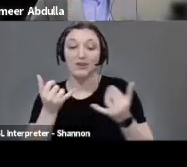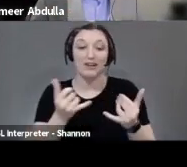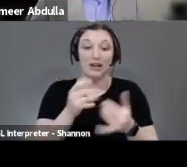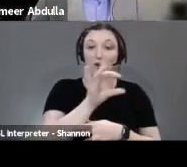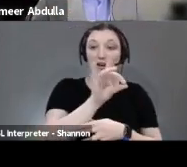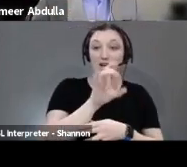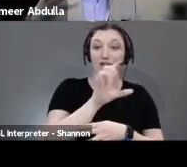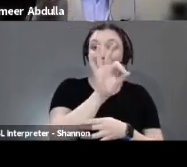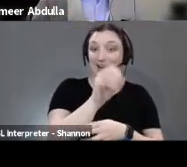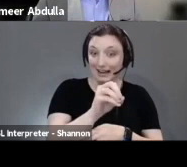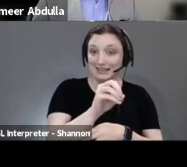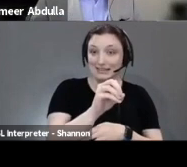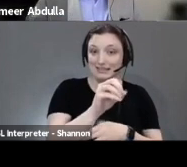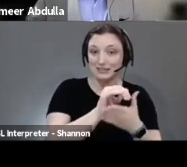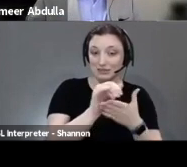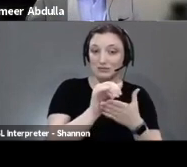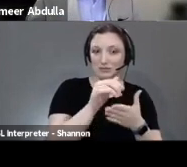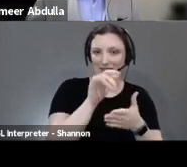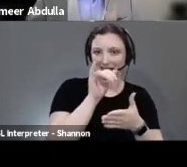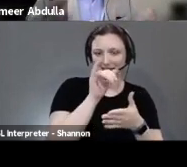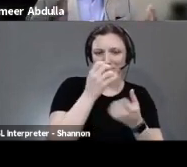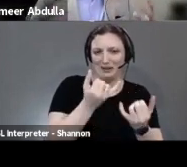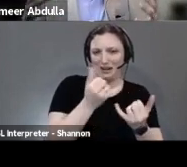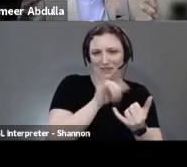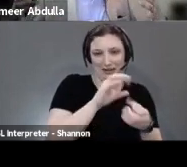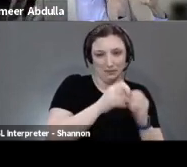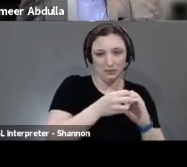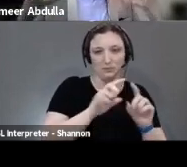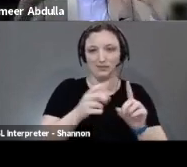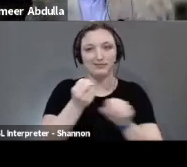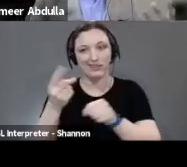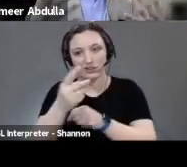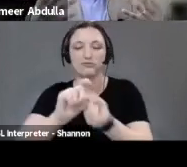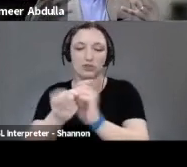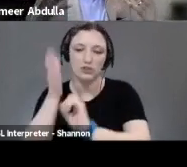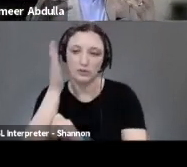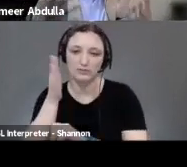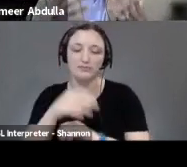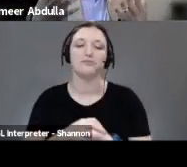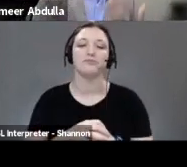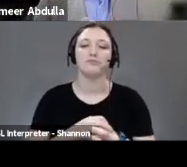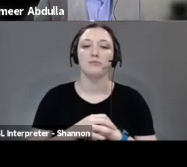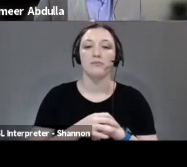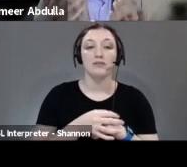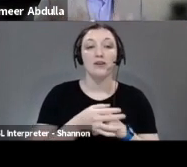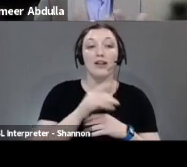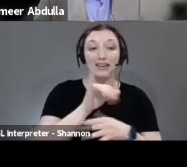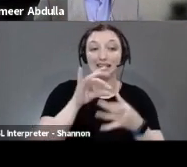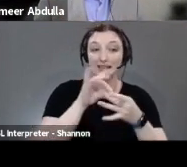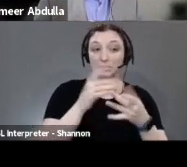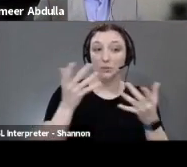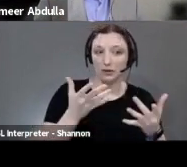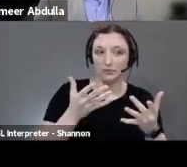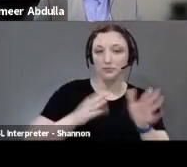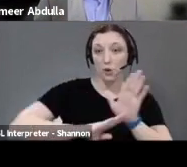January 1st of this year, of next year again. And again, those are designed to incentivize and reward growth from a tax